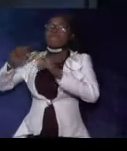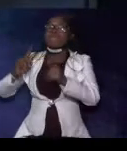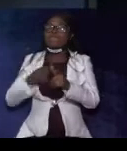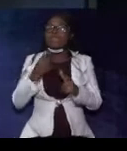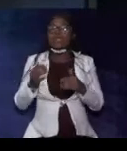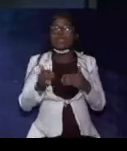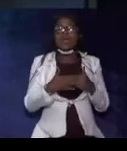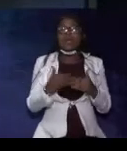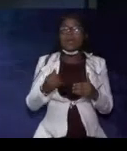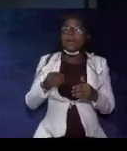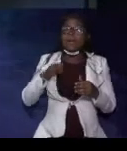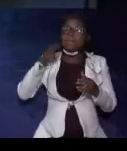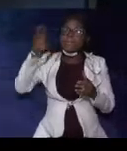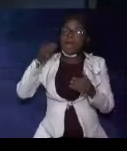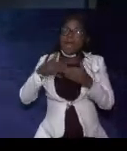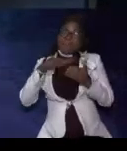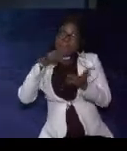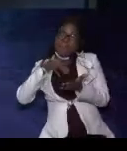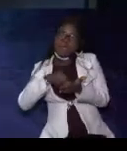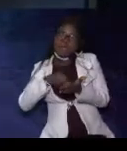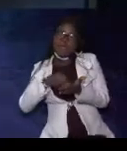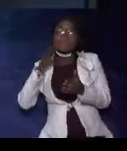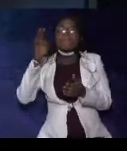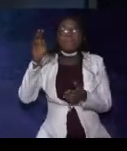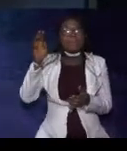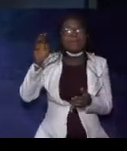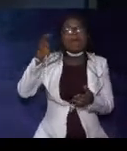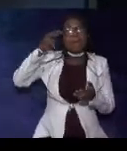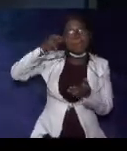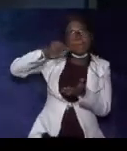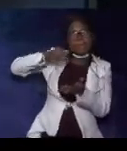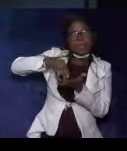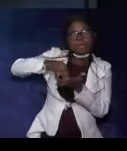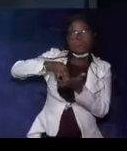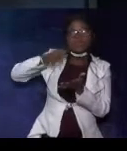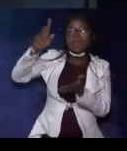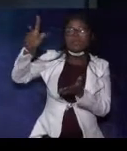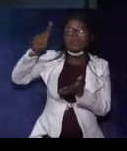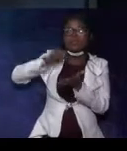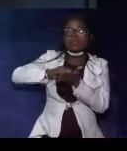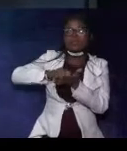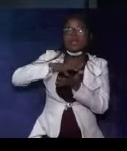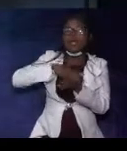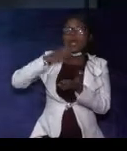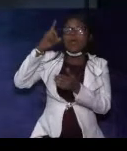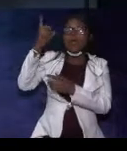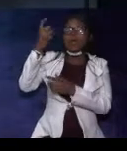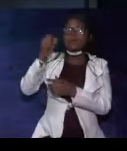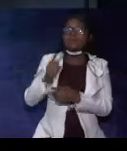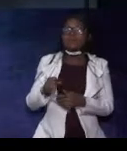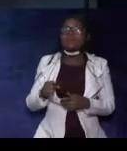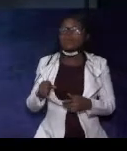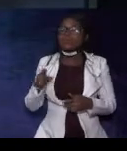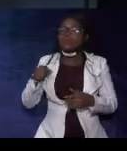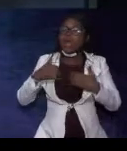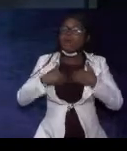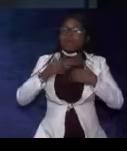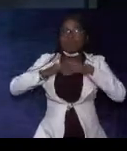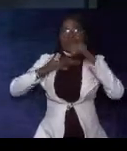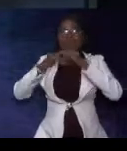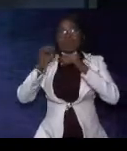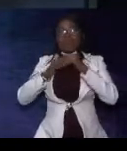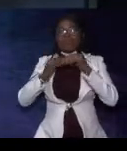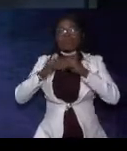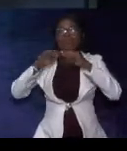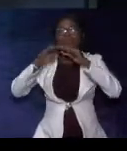is trillion, then what? Good job, you. Billion. After that, million. After that, thousand. After